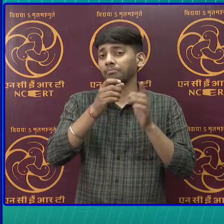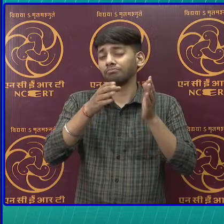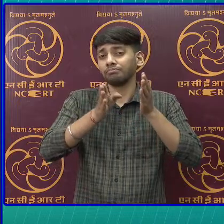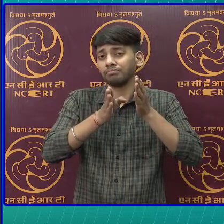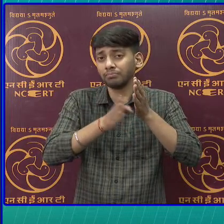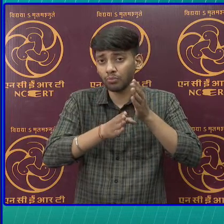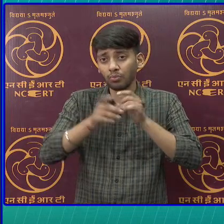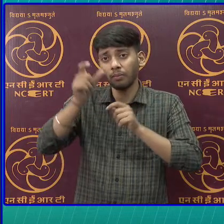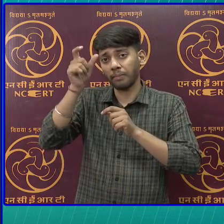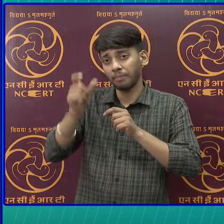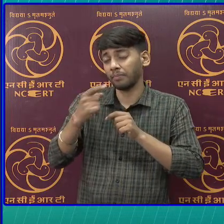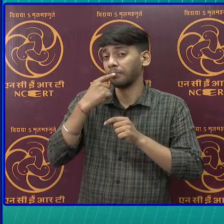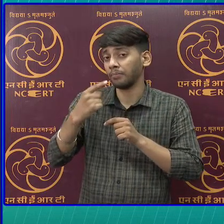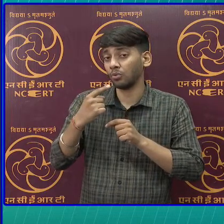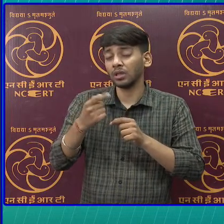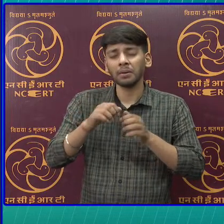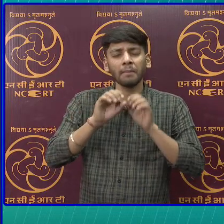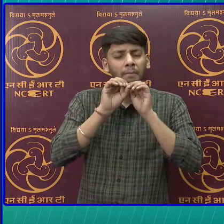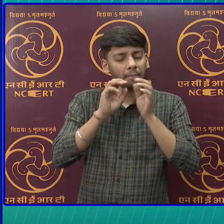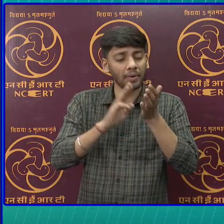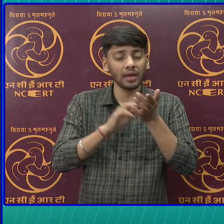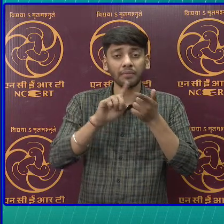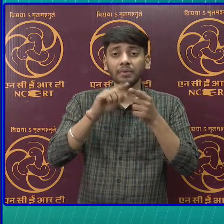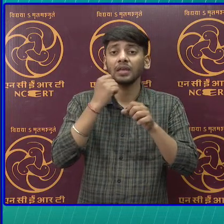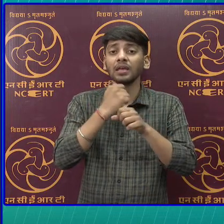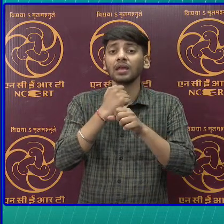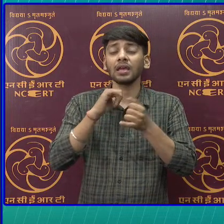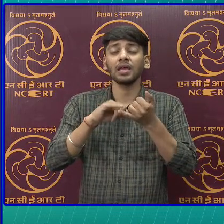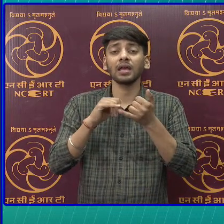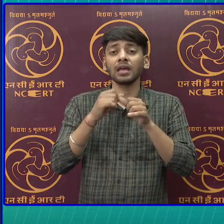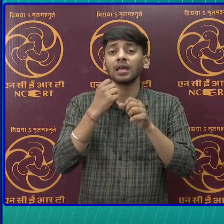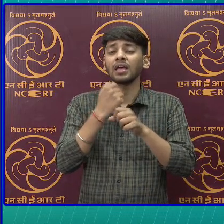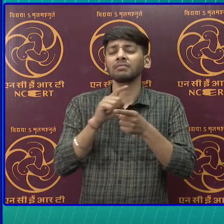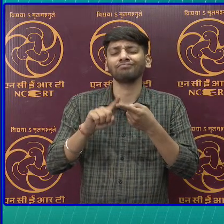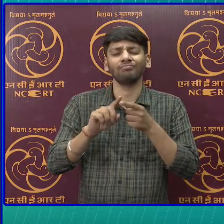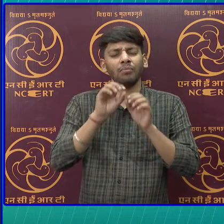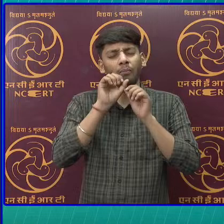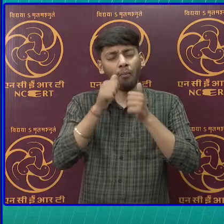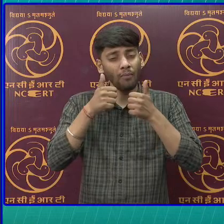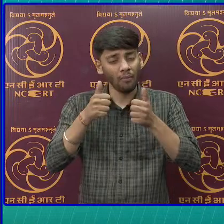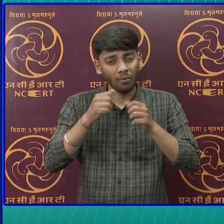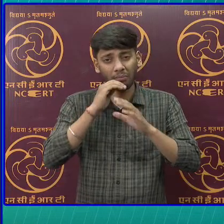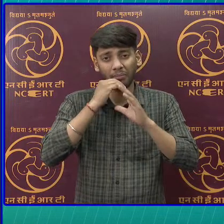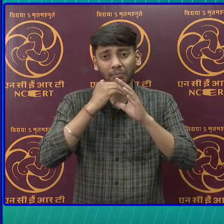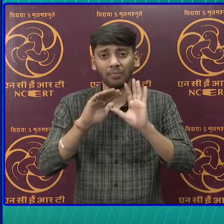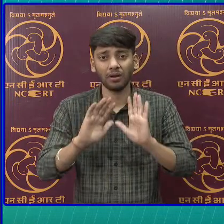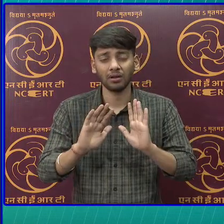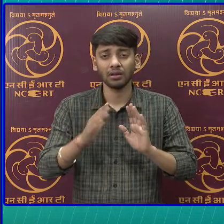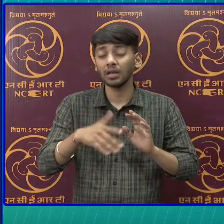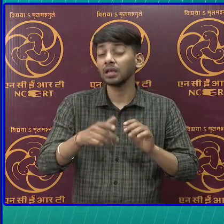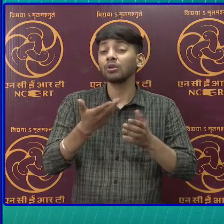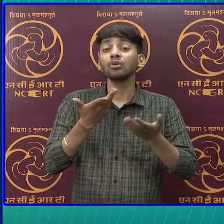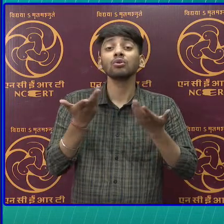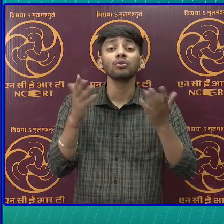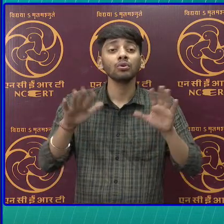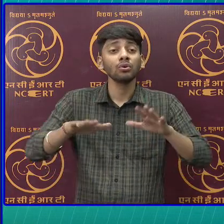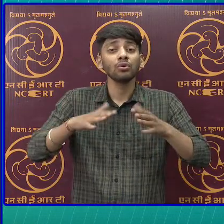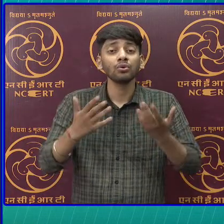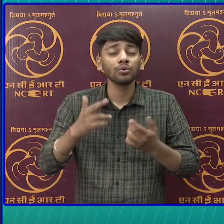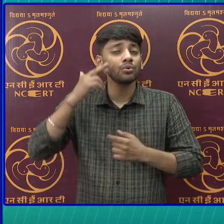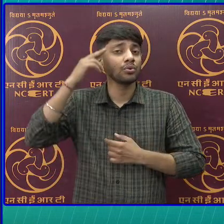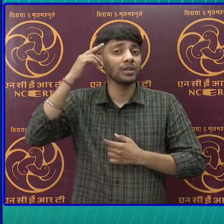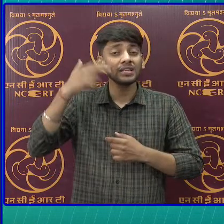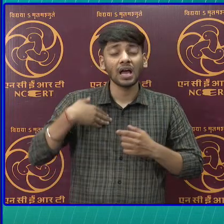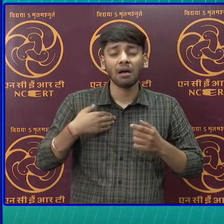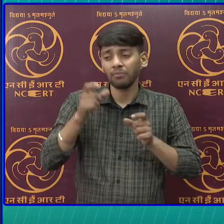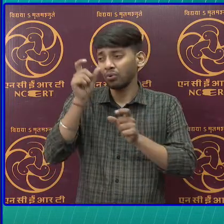by fools like me. He calls himself as a fool. Okay, why? Because we human beings are